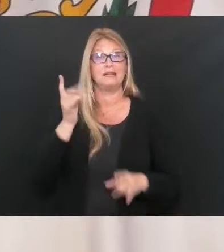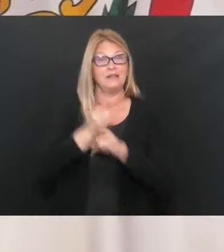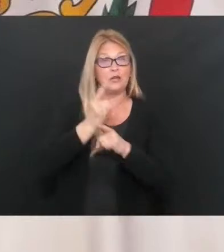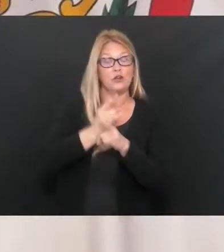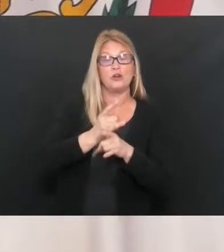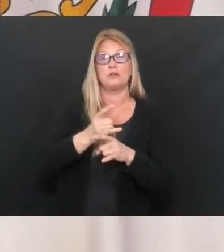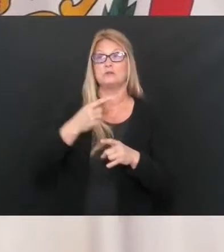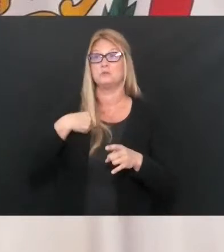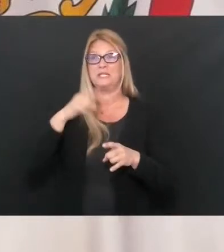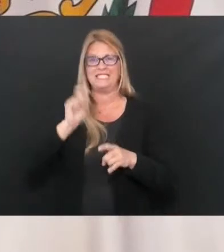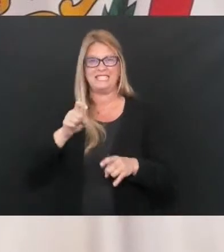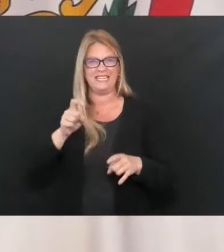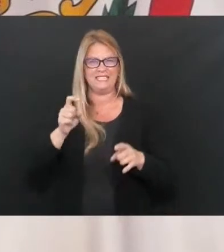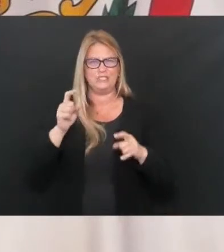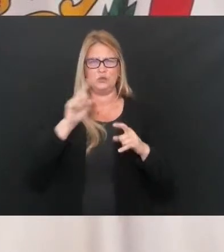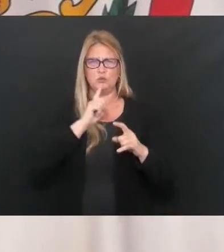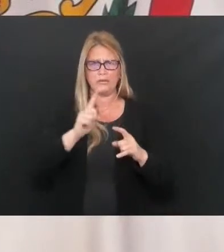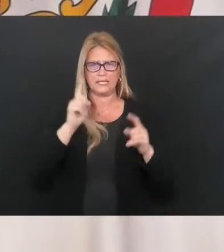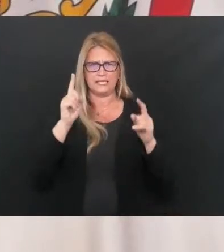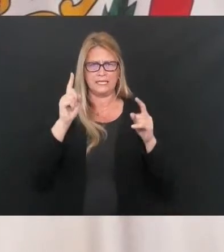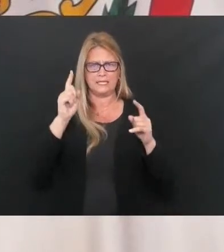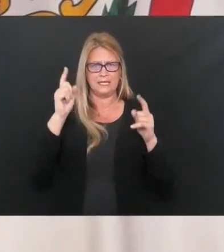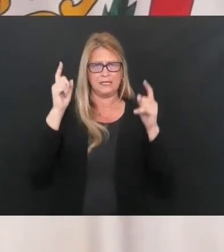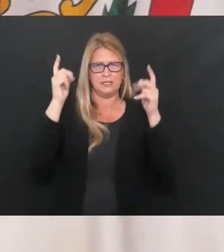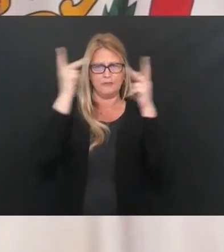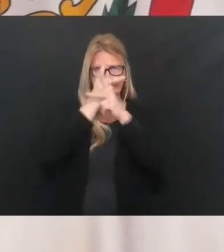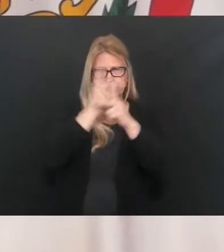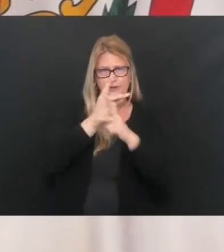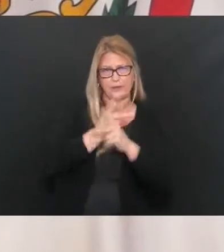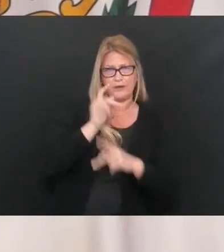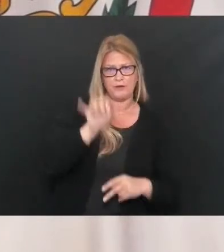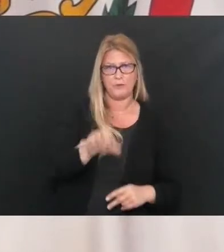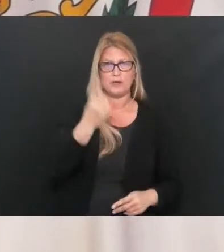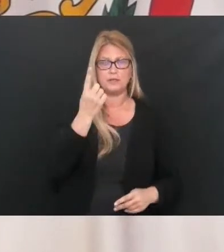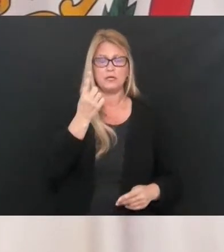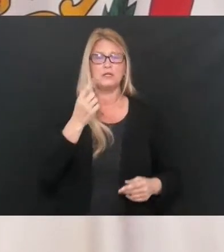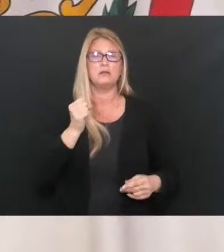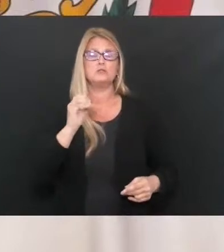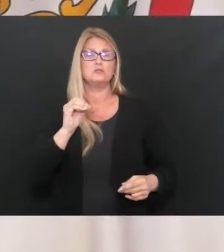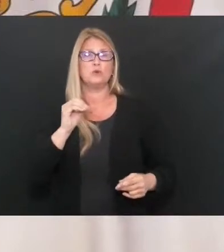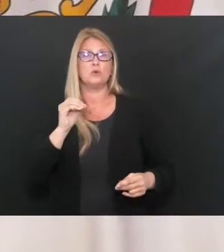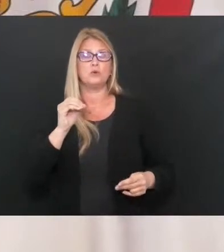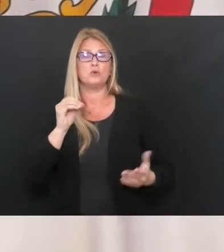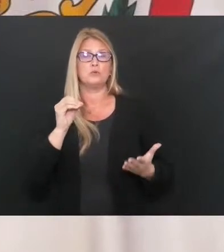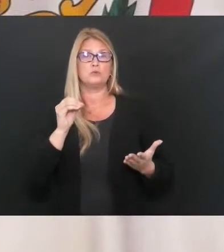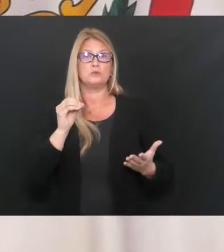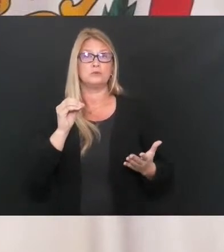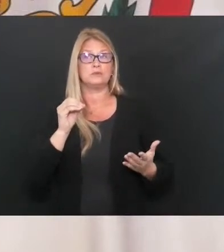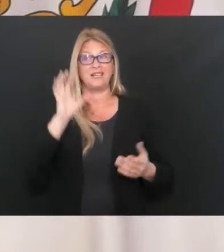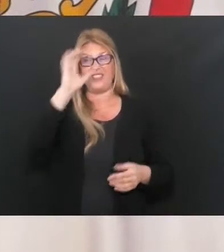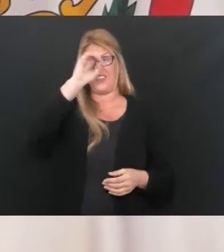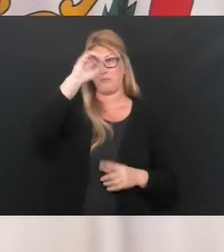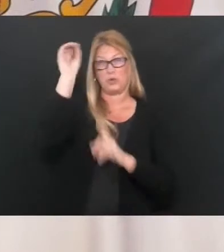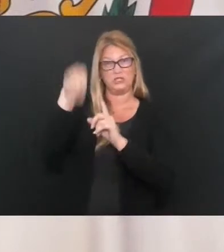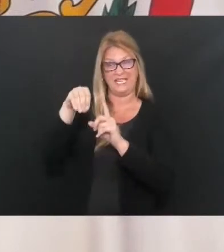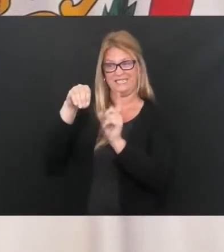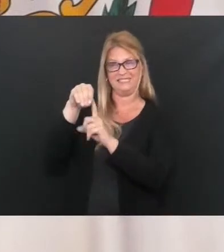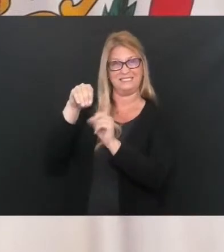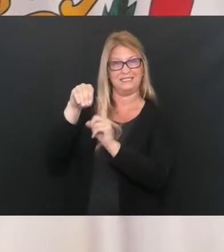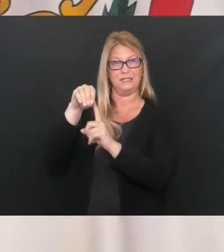need to reel that back in a good bit. From the standpoint of the percentage, if we're